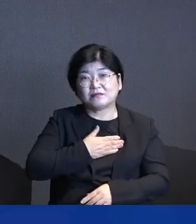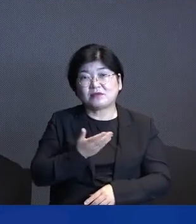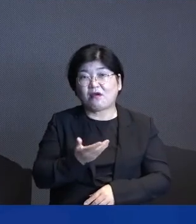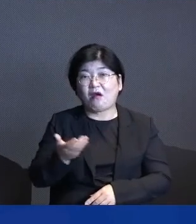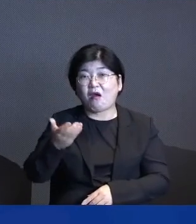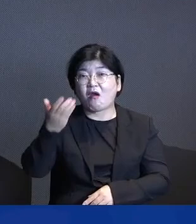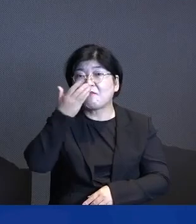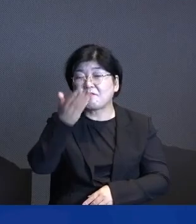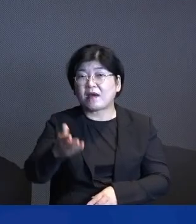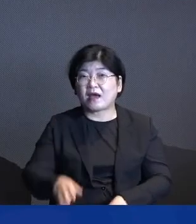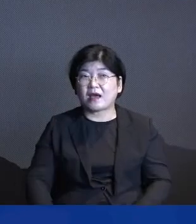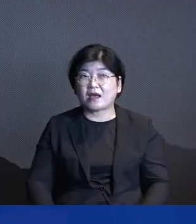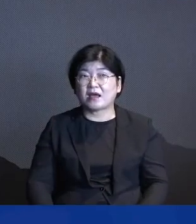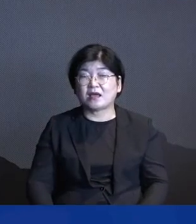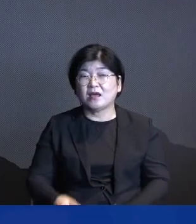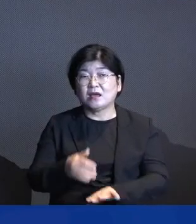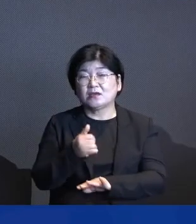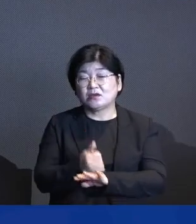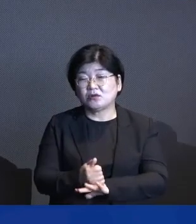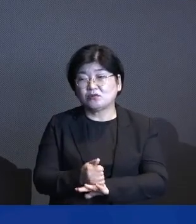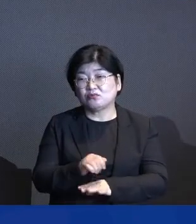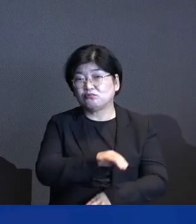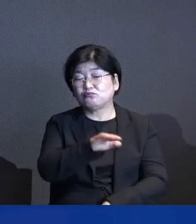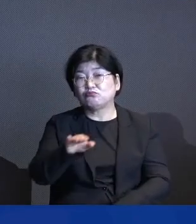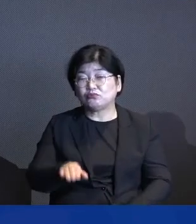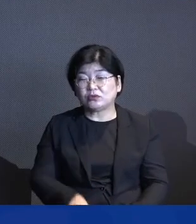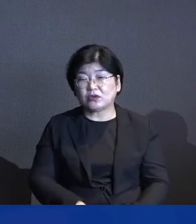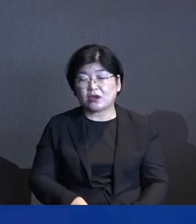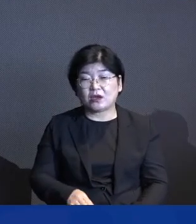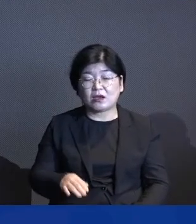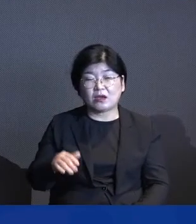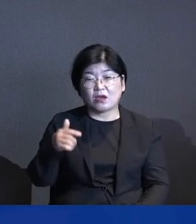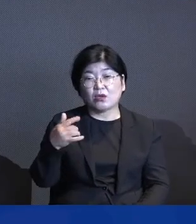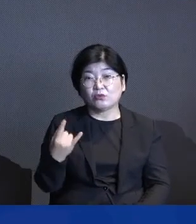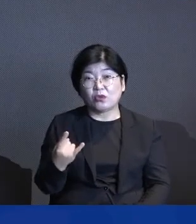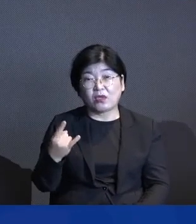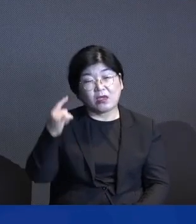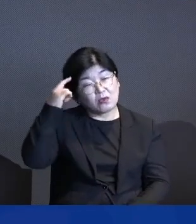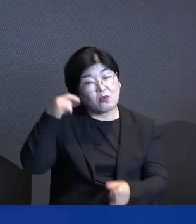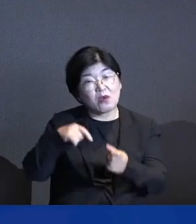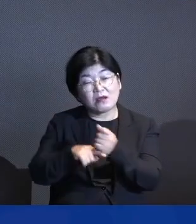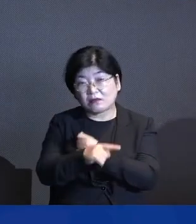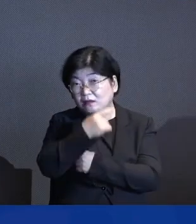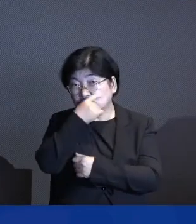evidence. So I think it's really important also for the